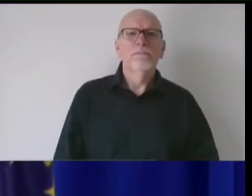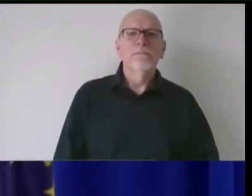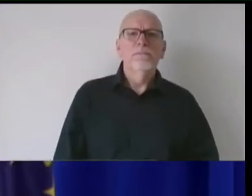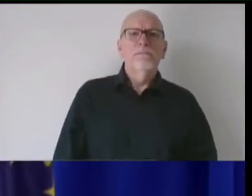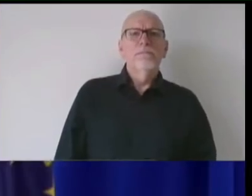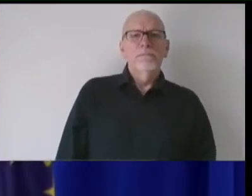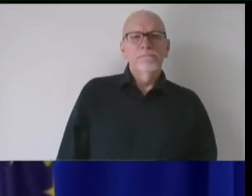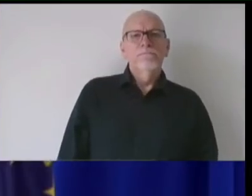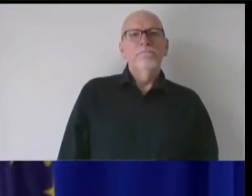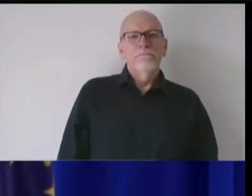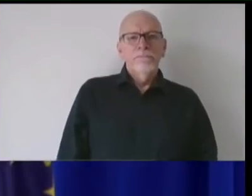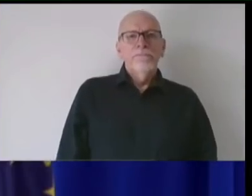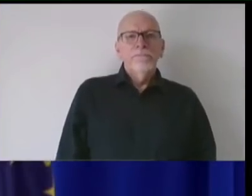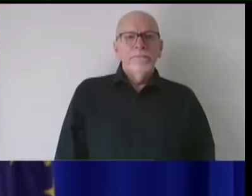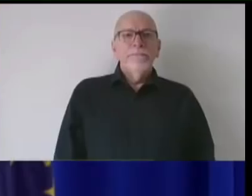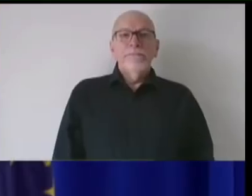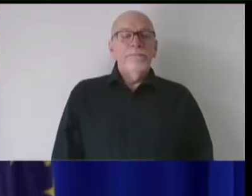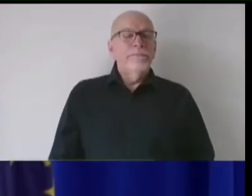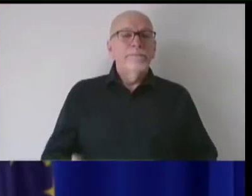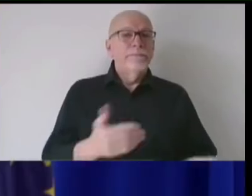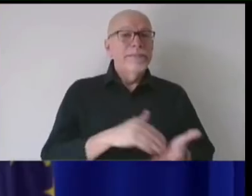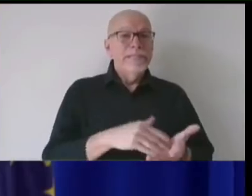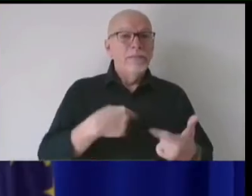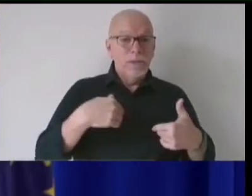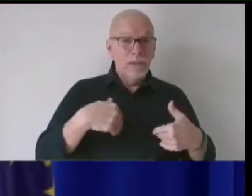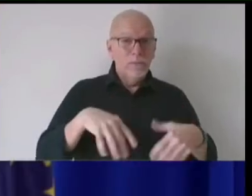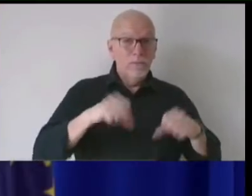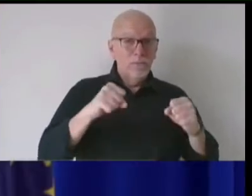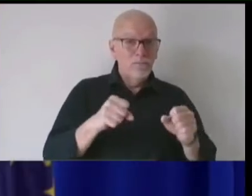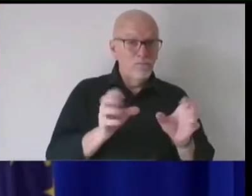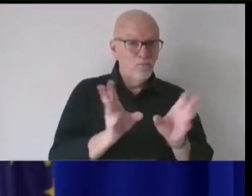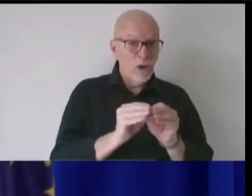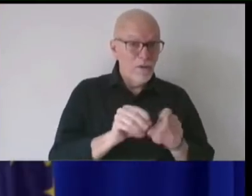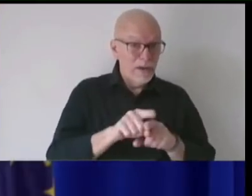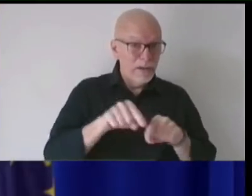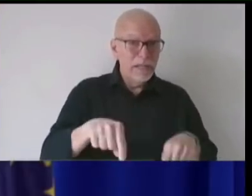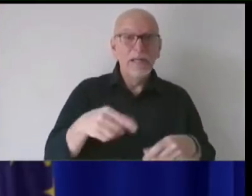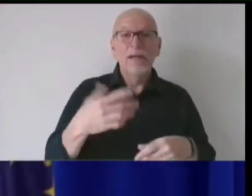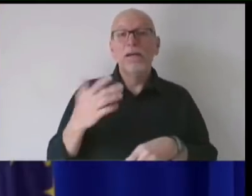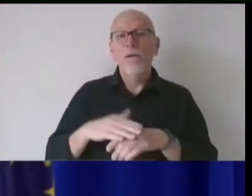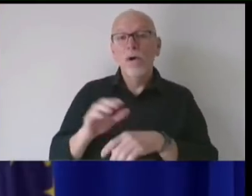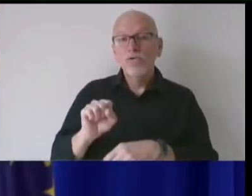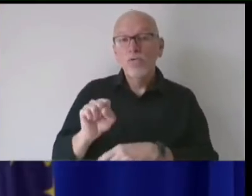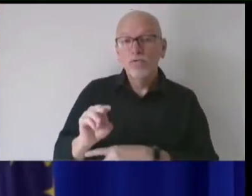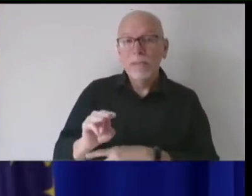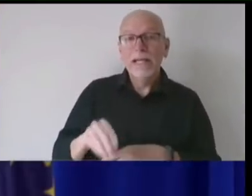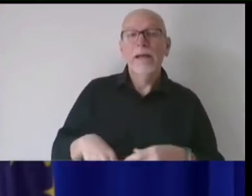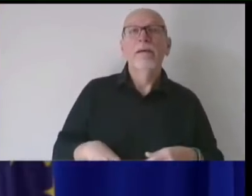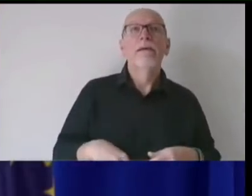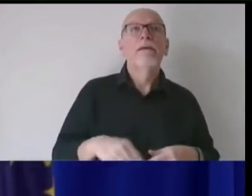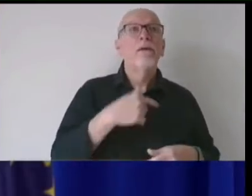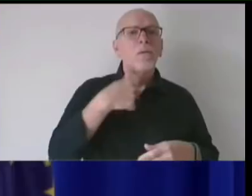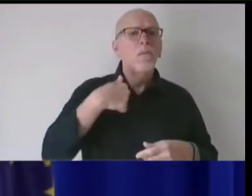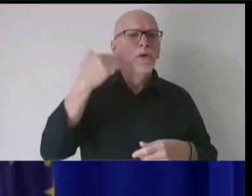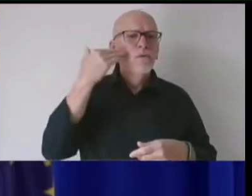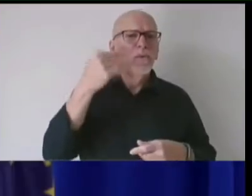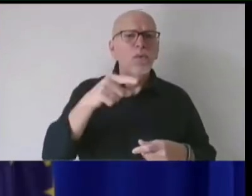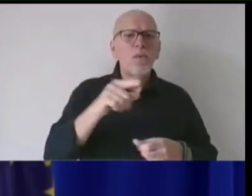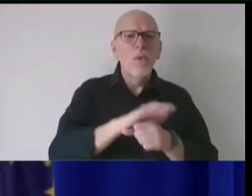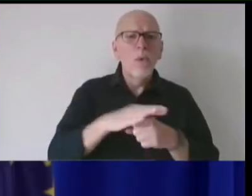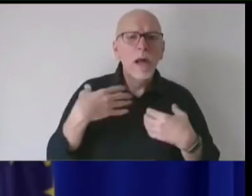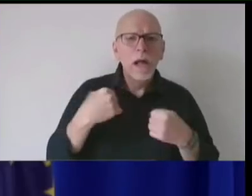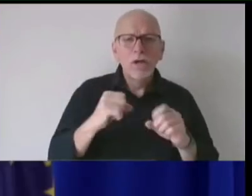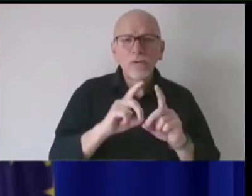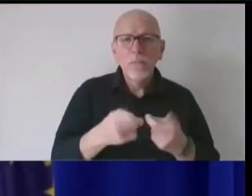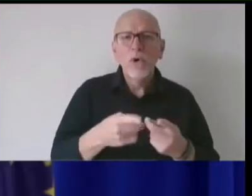So again, holding press conferences like this, we're out on social media. We know that the local health departments in the community